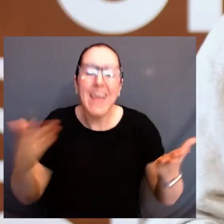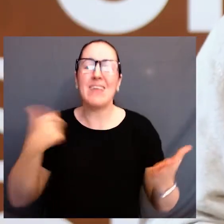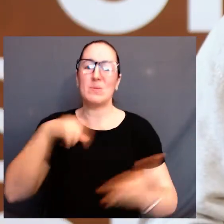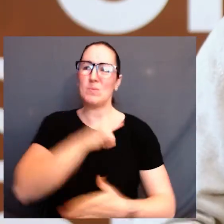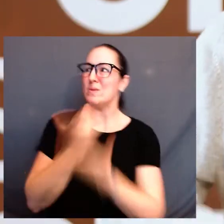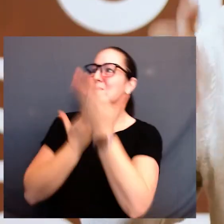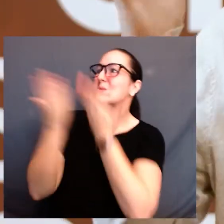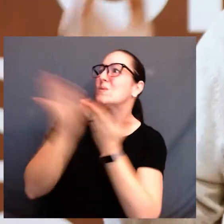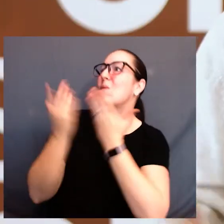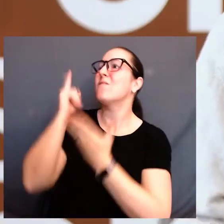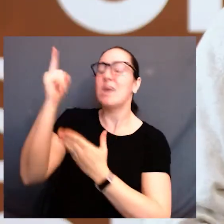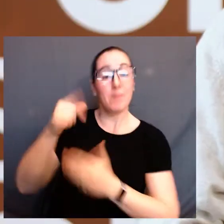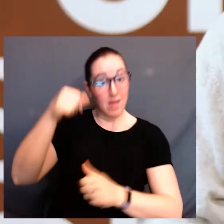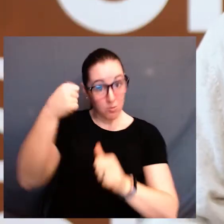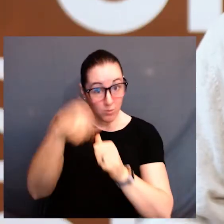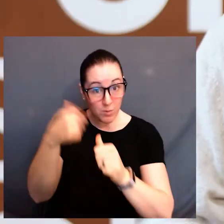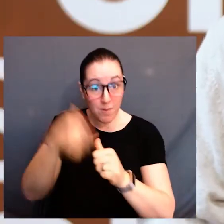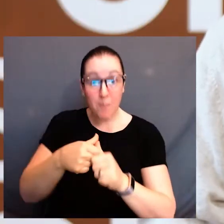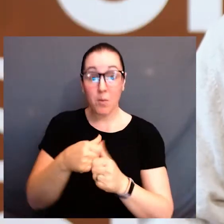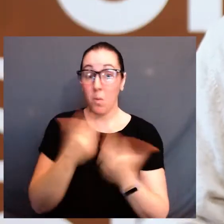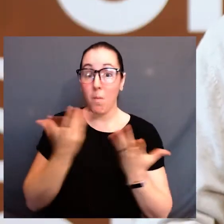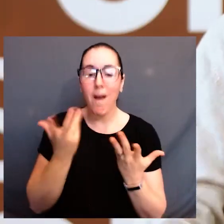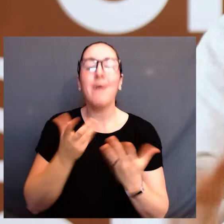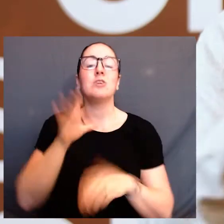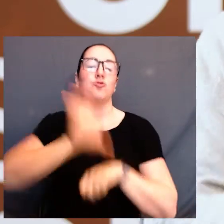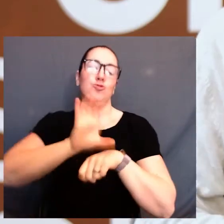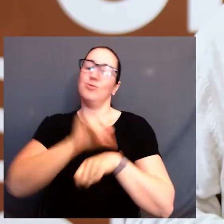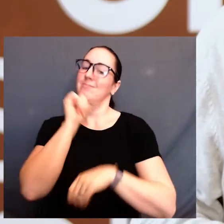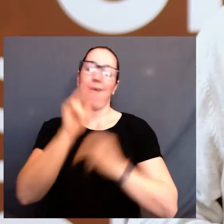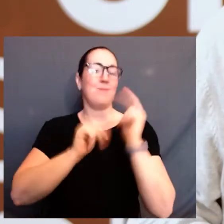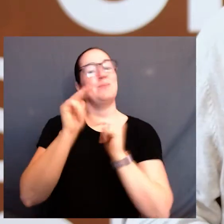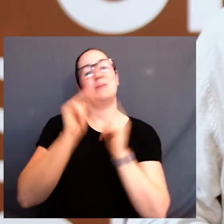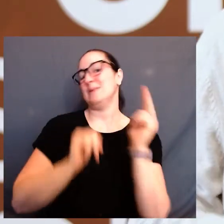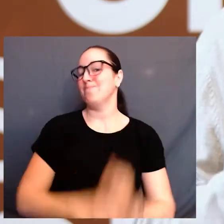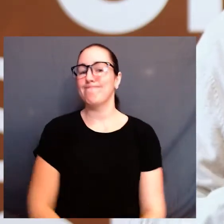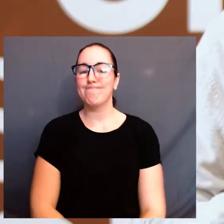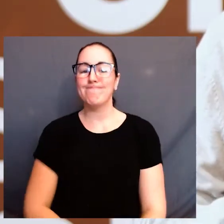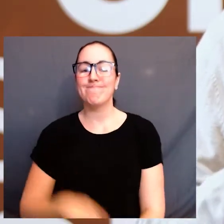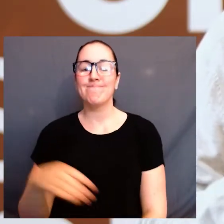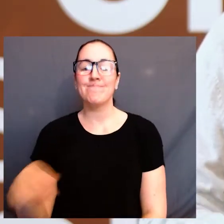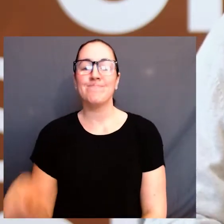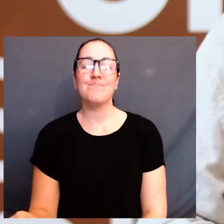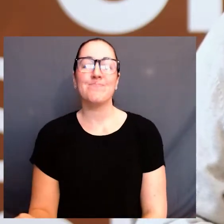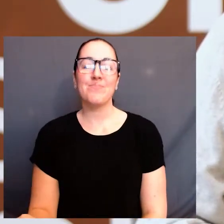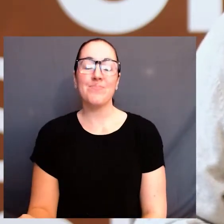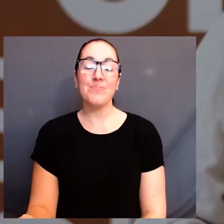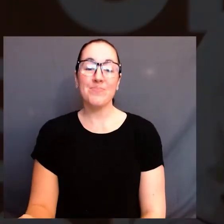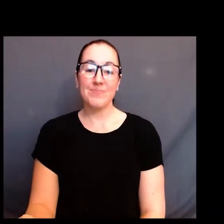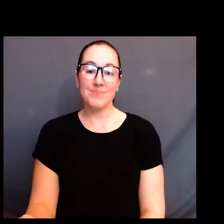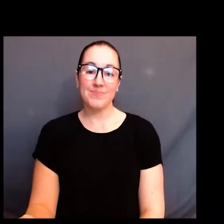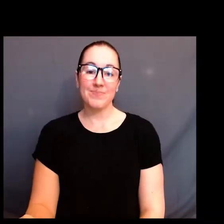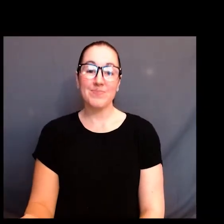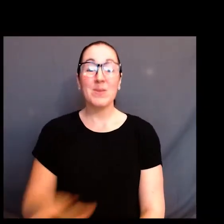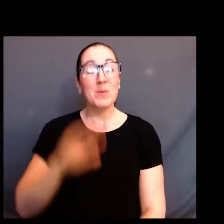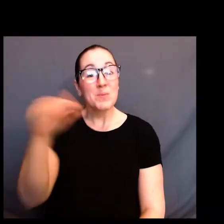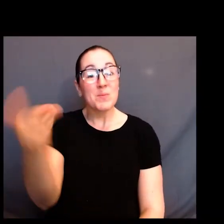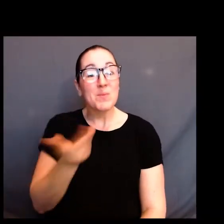many opportunities to continue to be the hands and feet of Christ, as we continue to remember that the church is not a building.